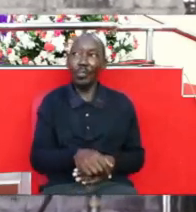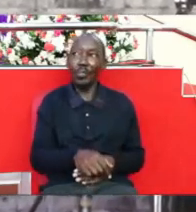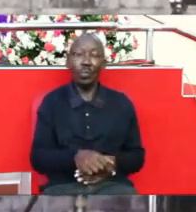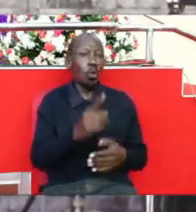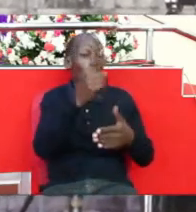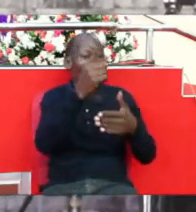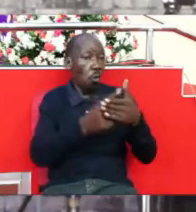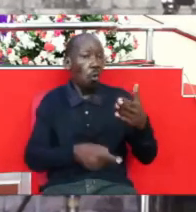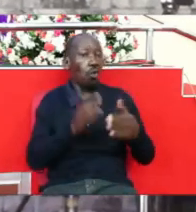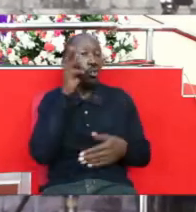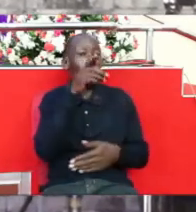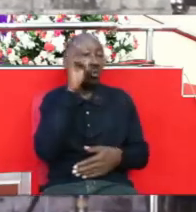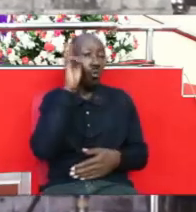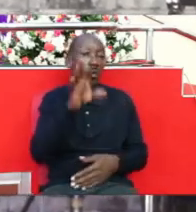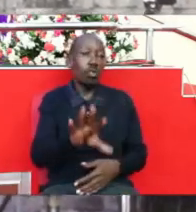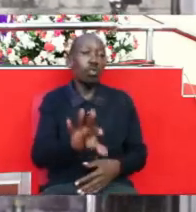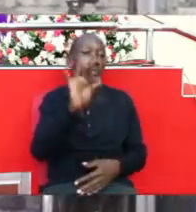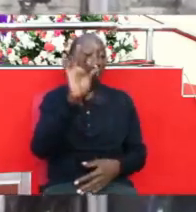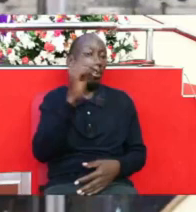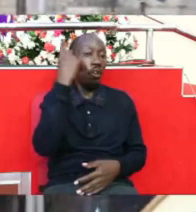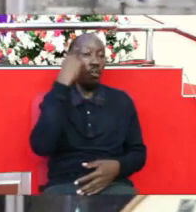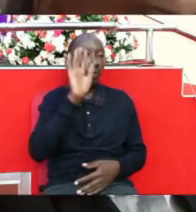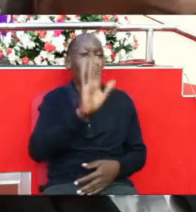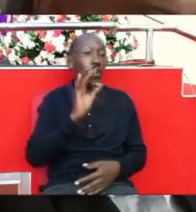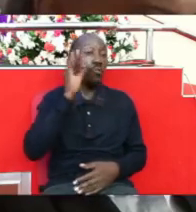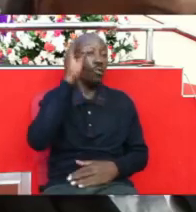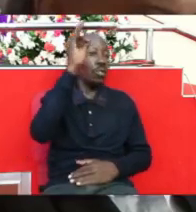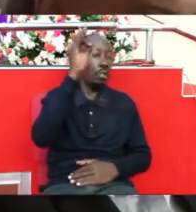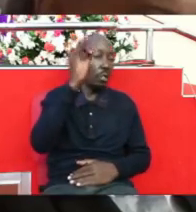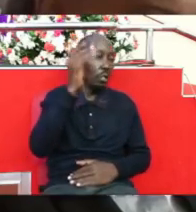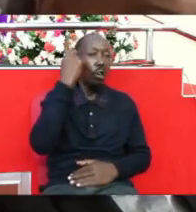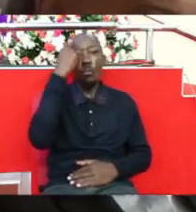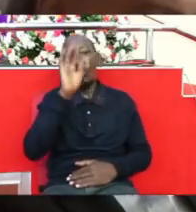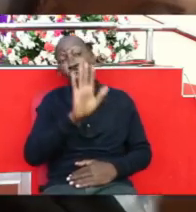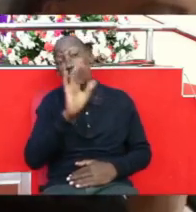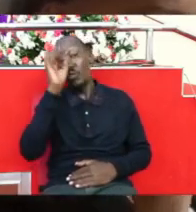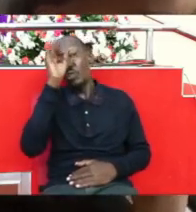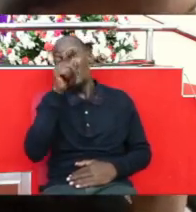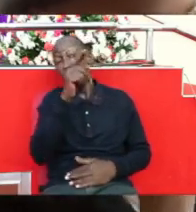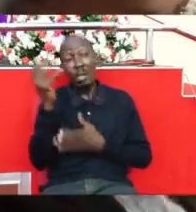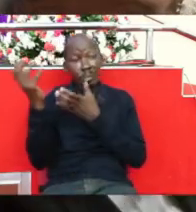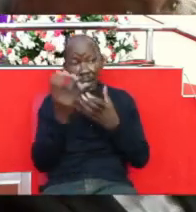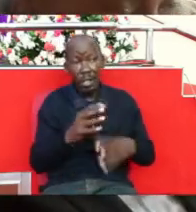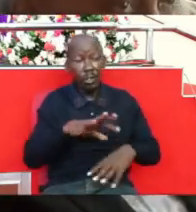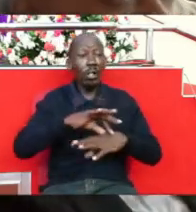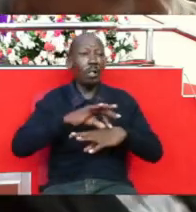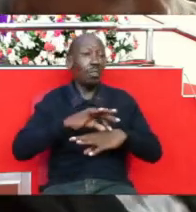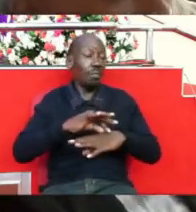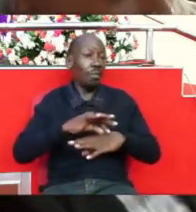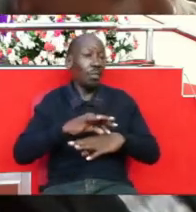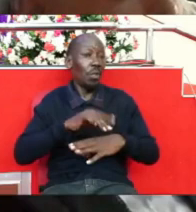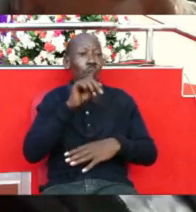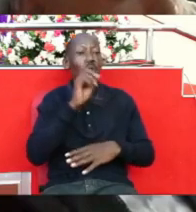are going to choose? Je, utatumia nini? For your future. Kwa sababu ya mustakabali. For your future you must be willing to work. you must